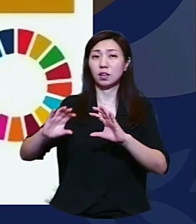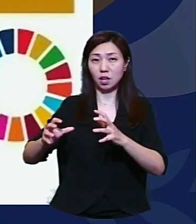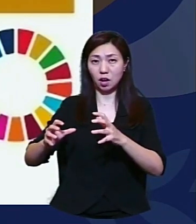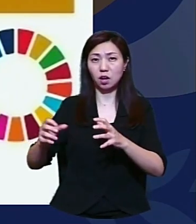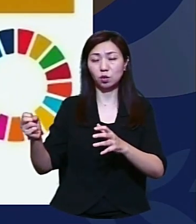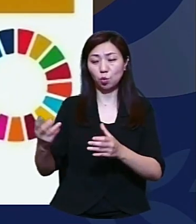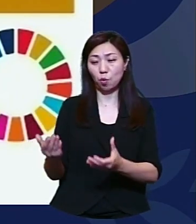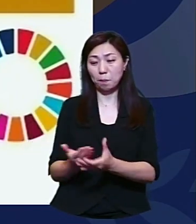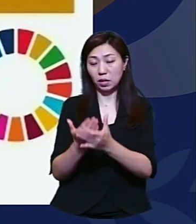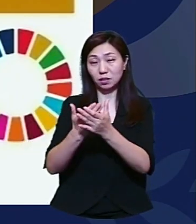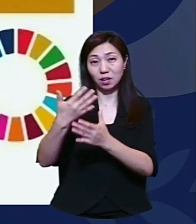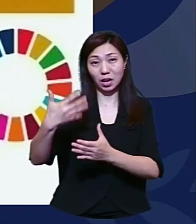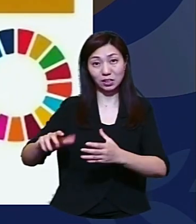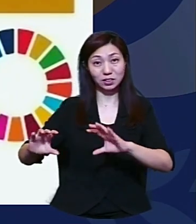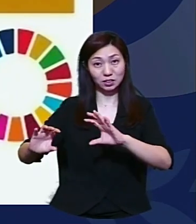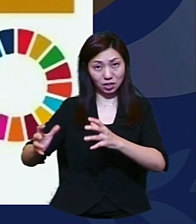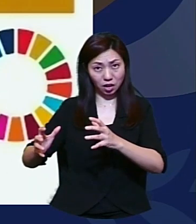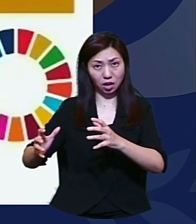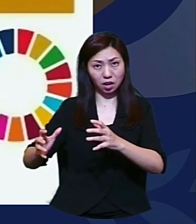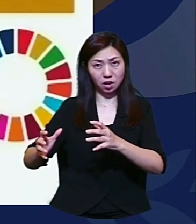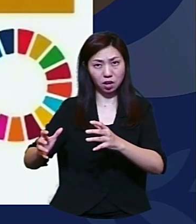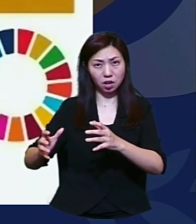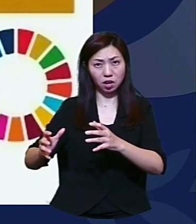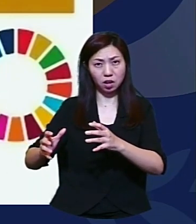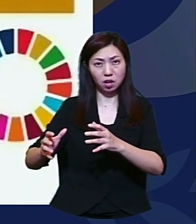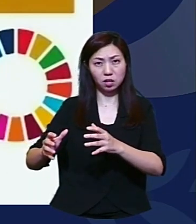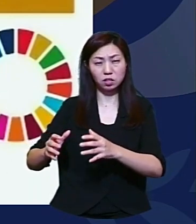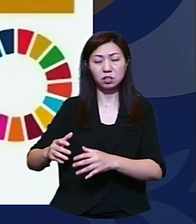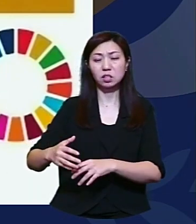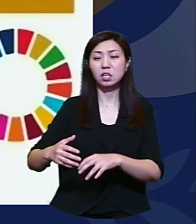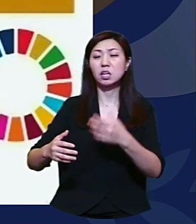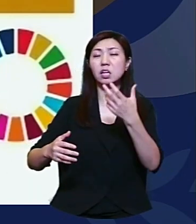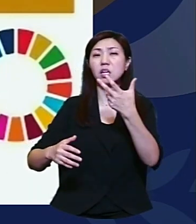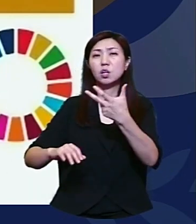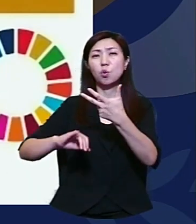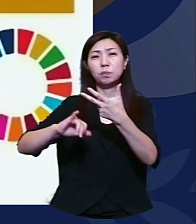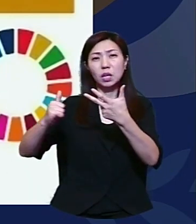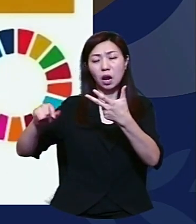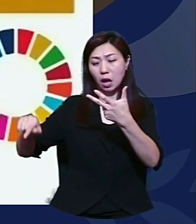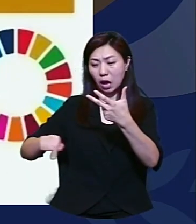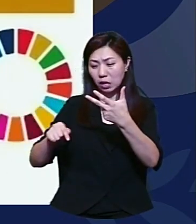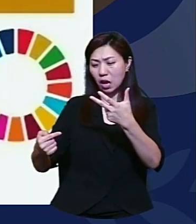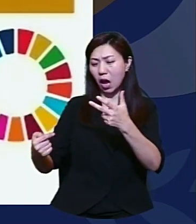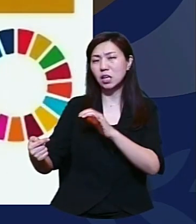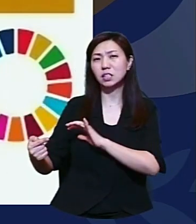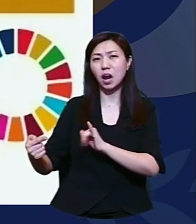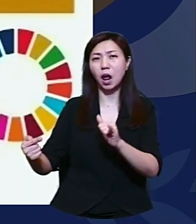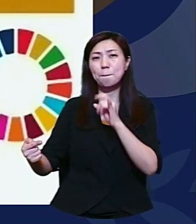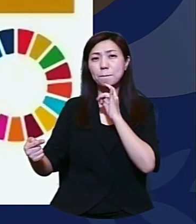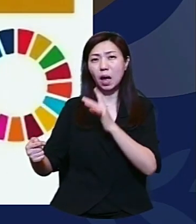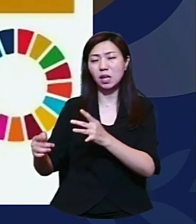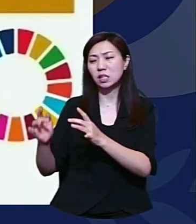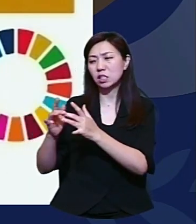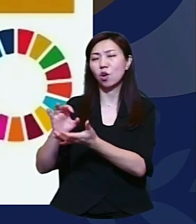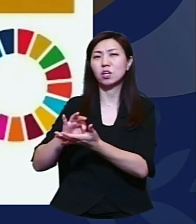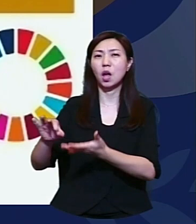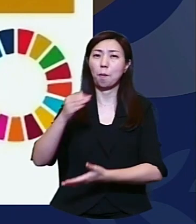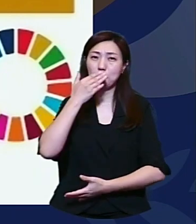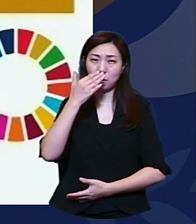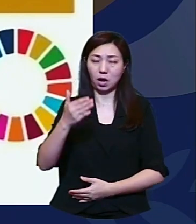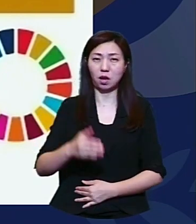most, and there's only 1 out of 7 women accessing the internet. And of course, the pandemic has made the gender